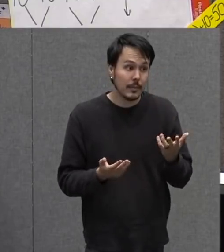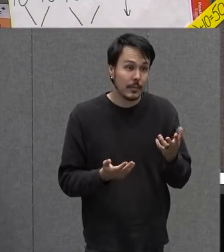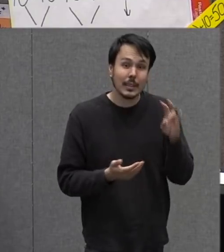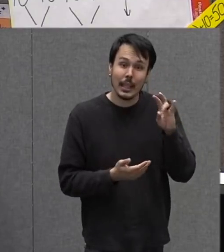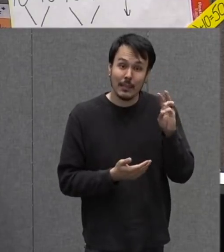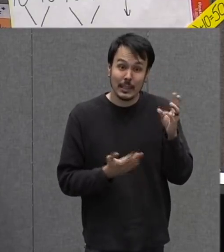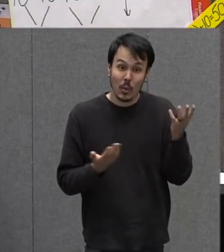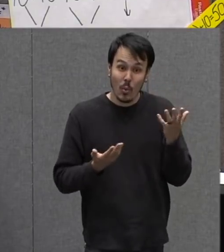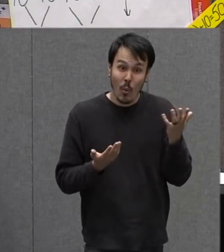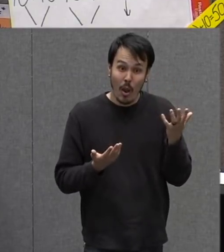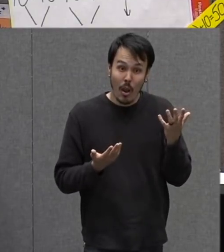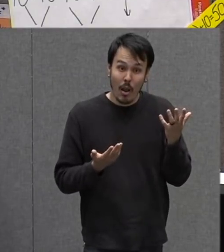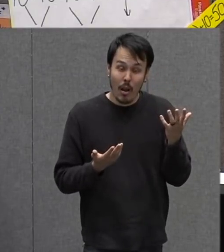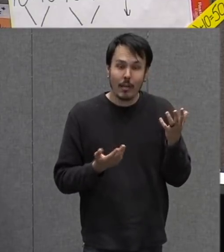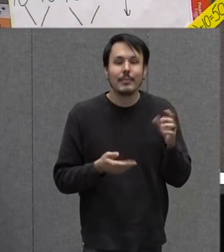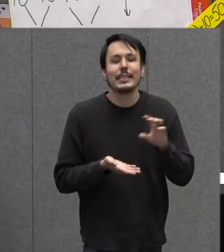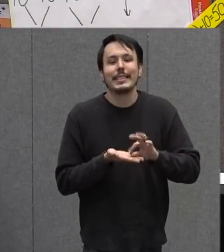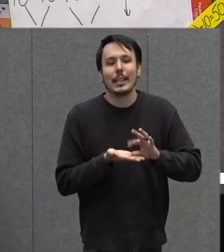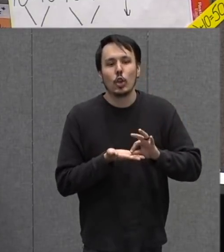Right, stickers.